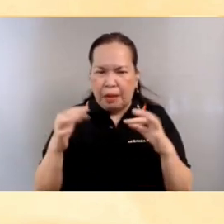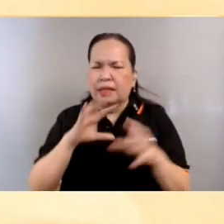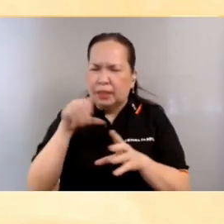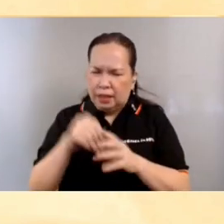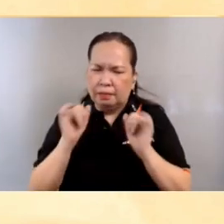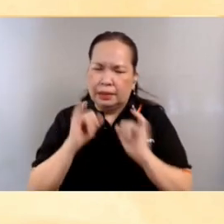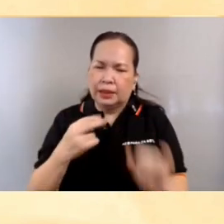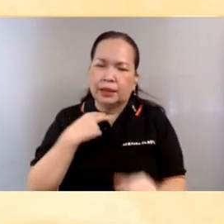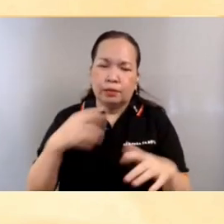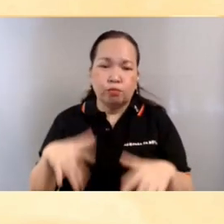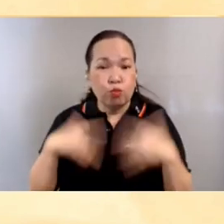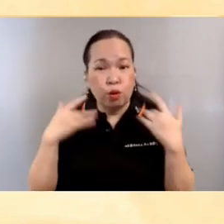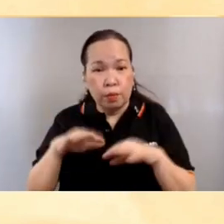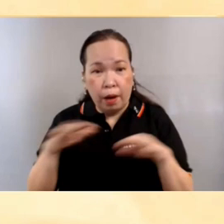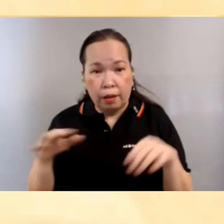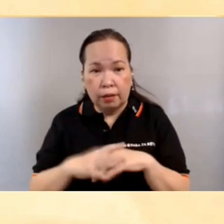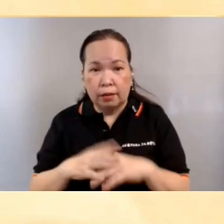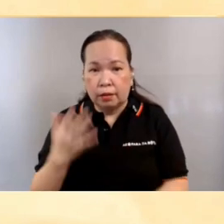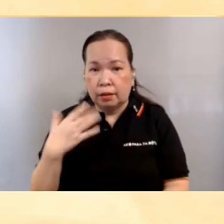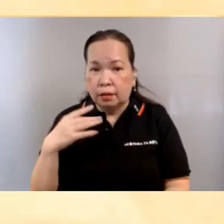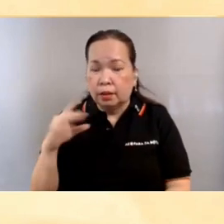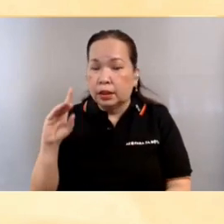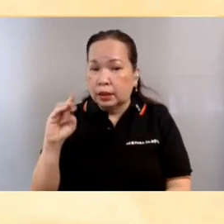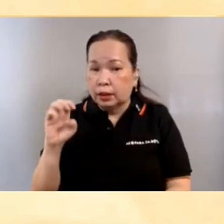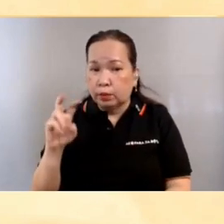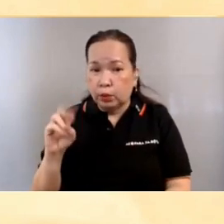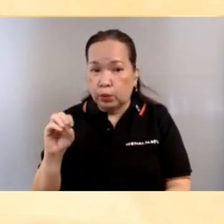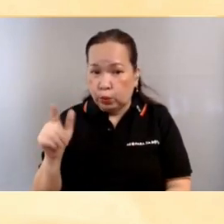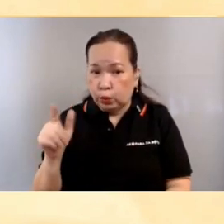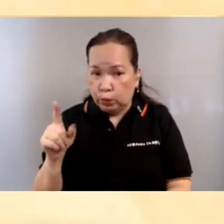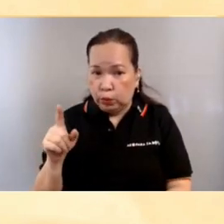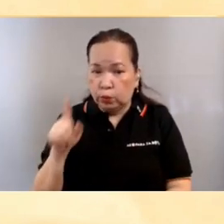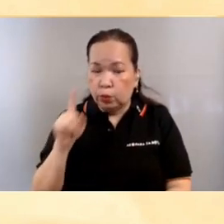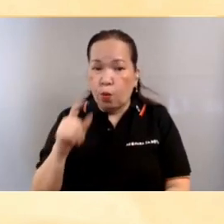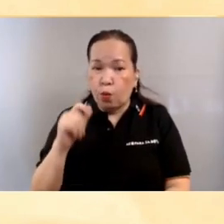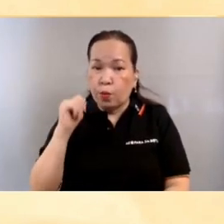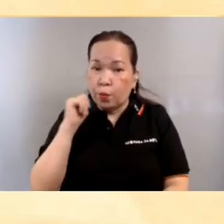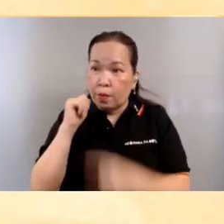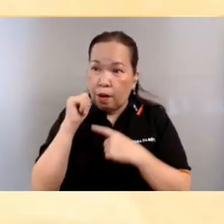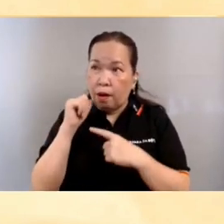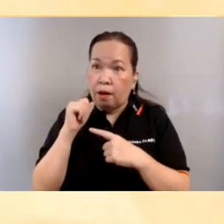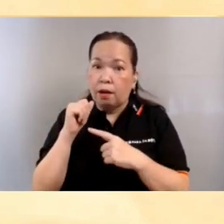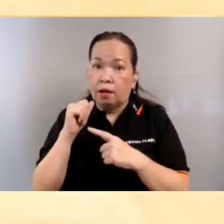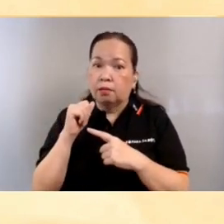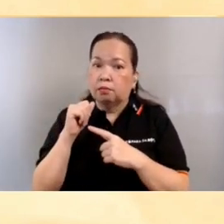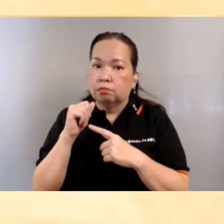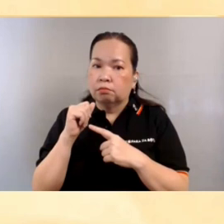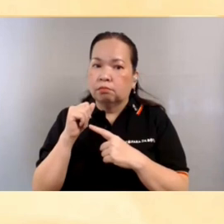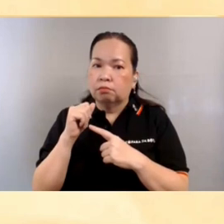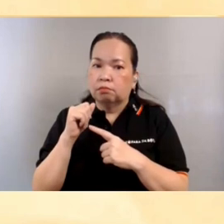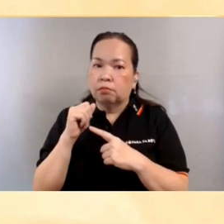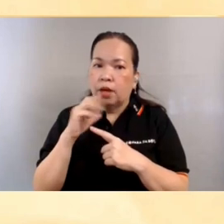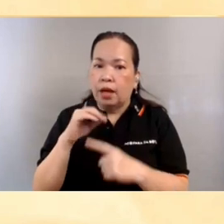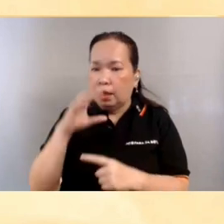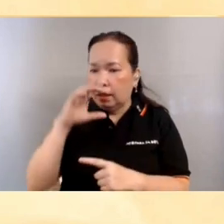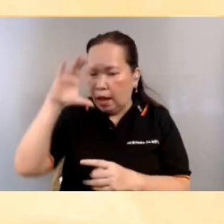many ways. In December 2021, for example, a widow and her 14-year-old son were shot